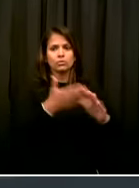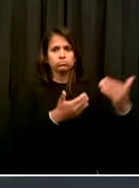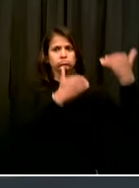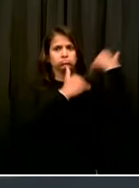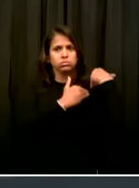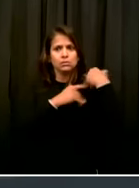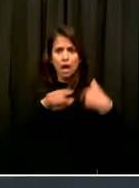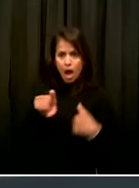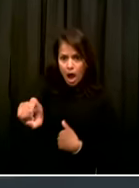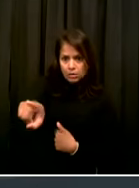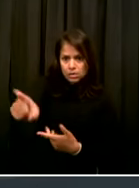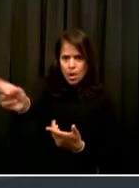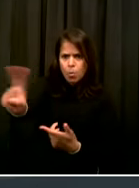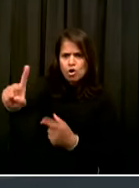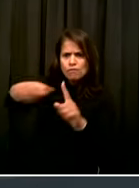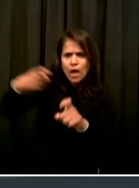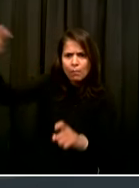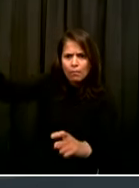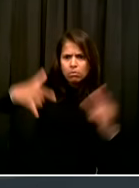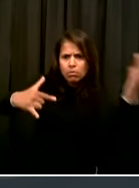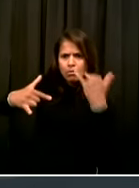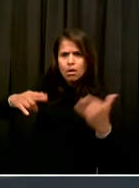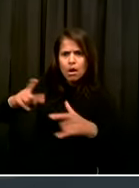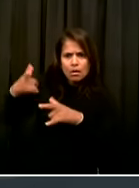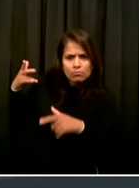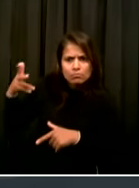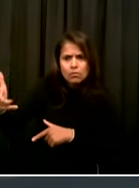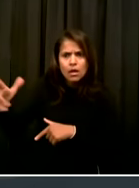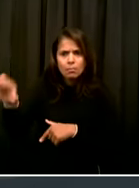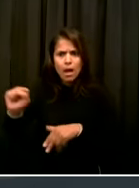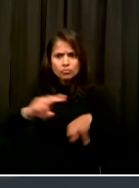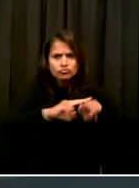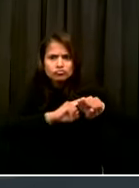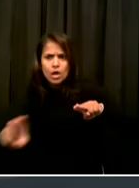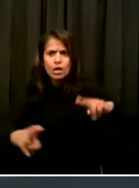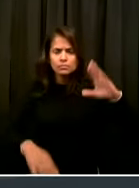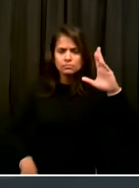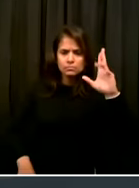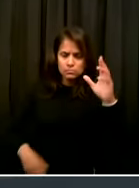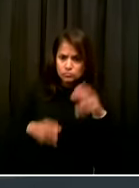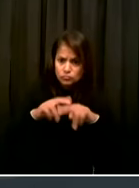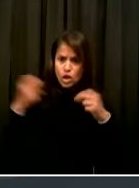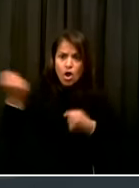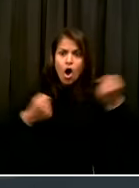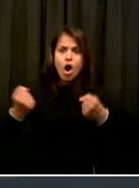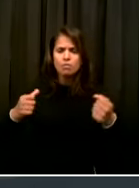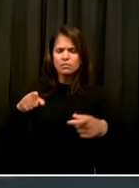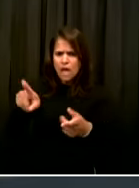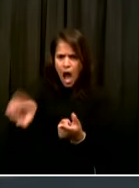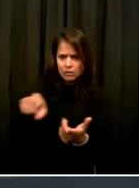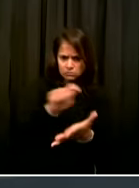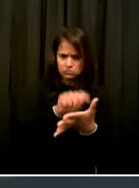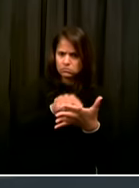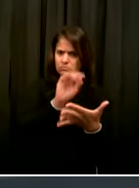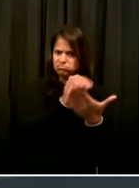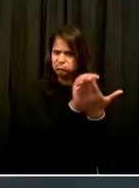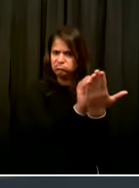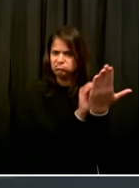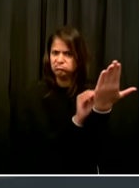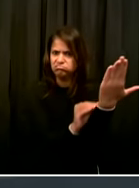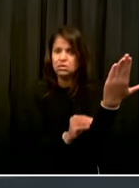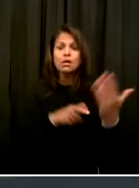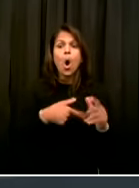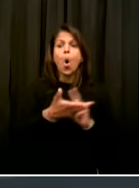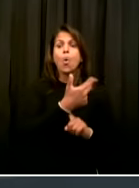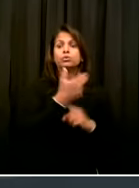going to be now a rule here in New York City, because we have to get serious about the fact that there's a real danger here. We have to confront